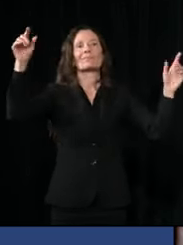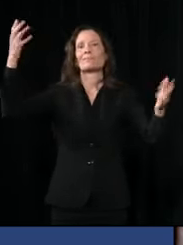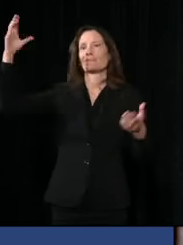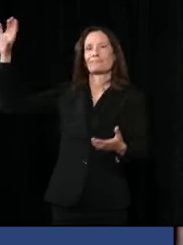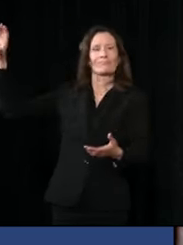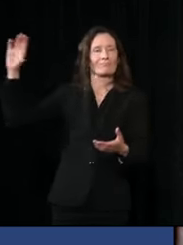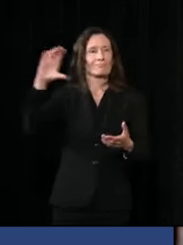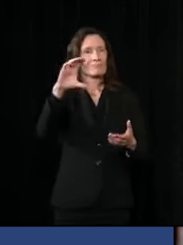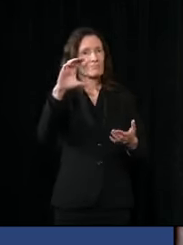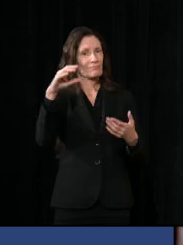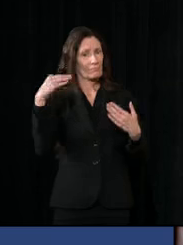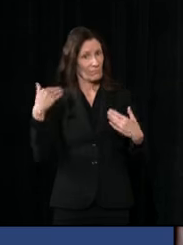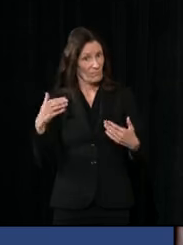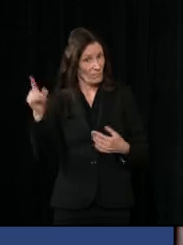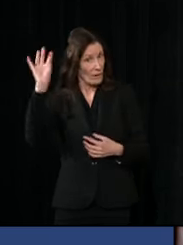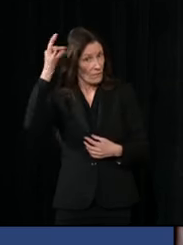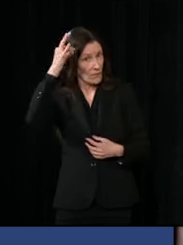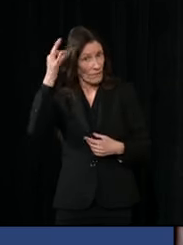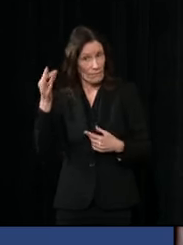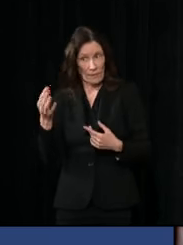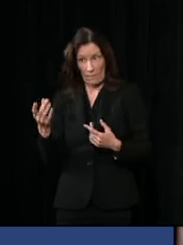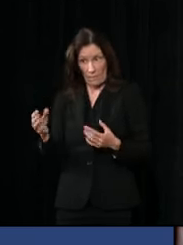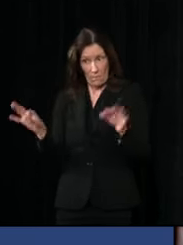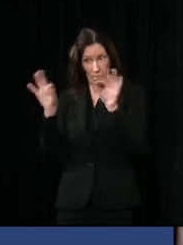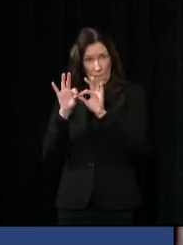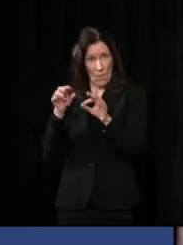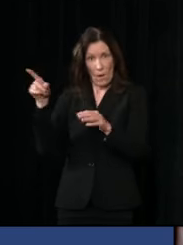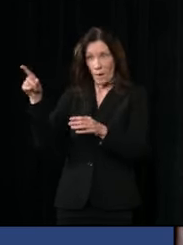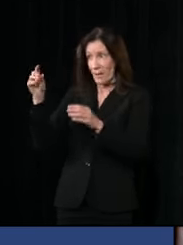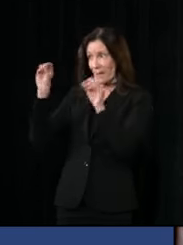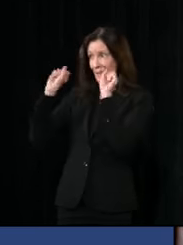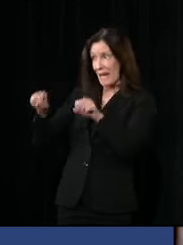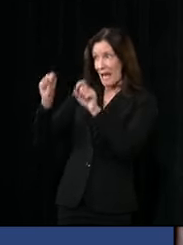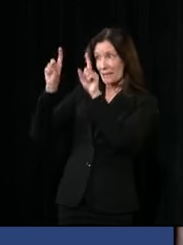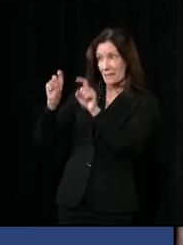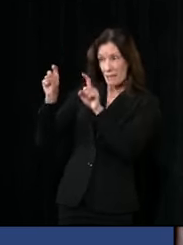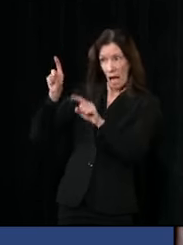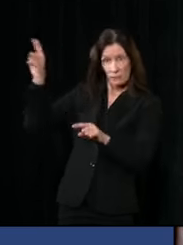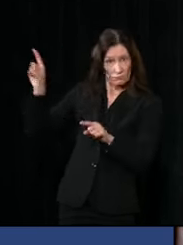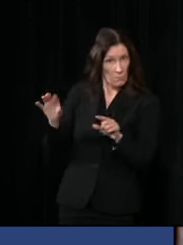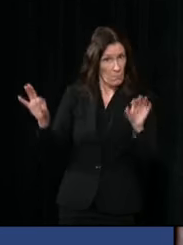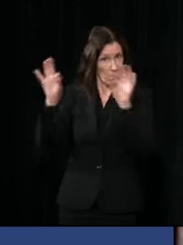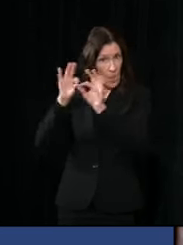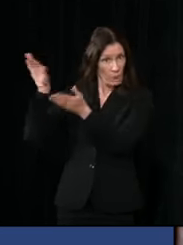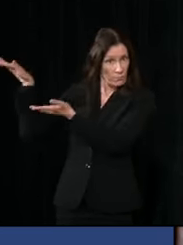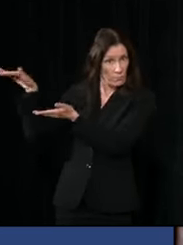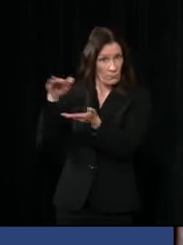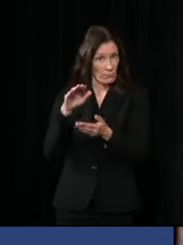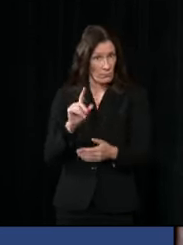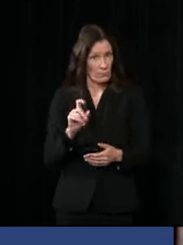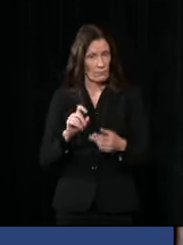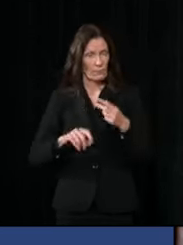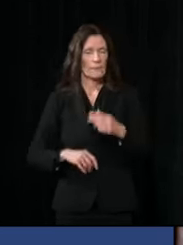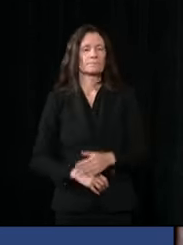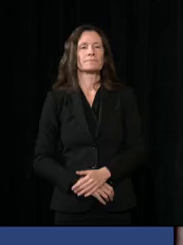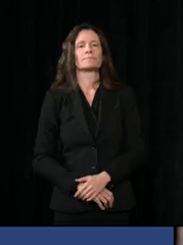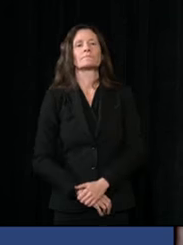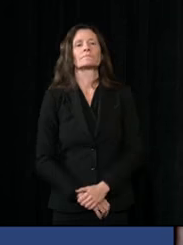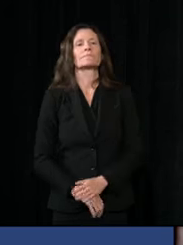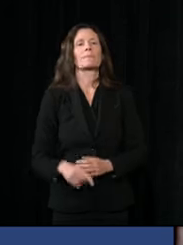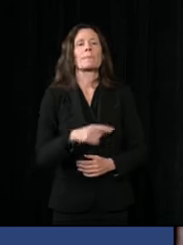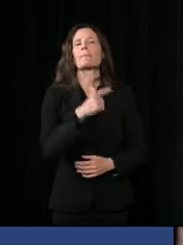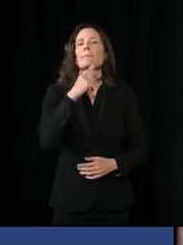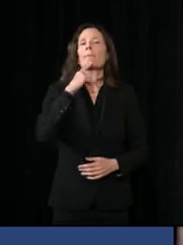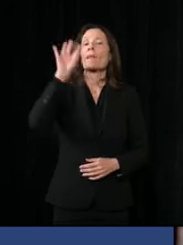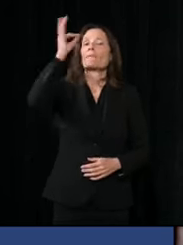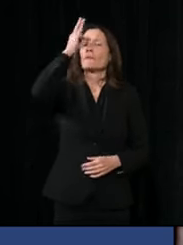in increasing testing capacity. I think in terms of whether they're placing too much stress on the states,